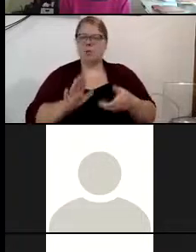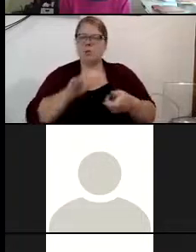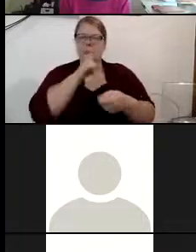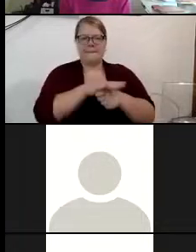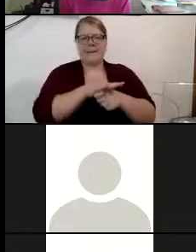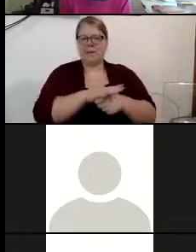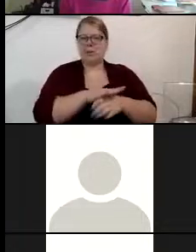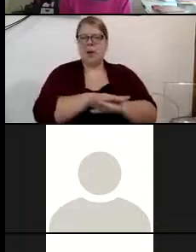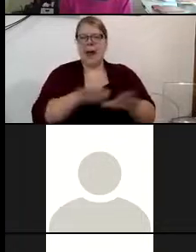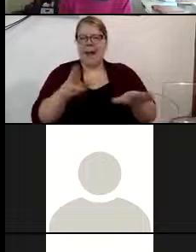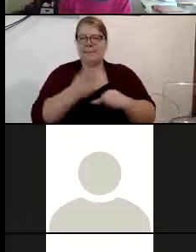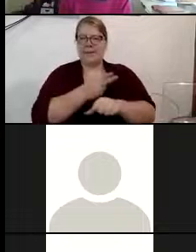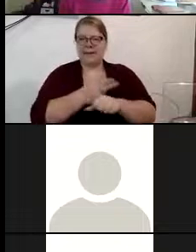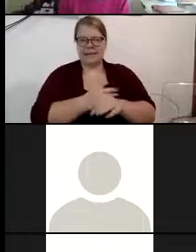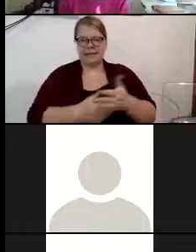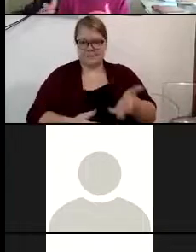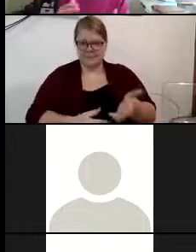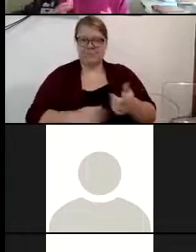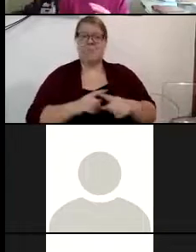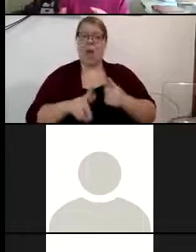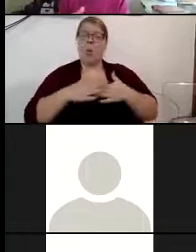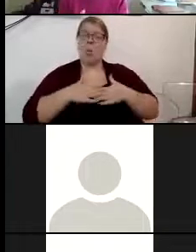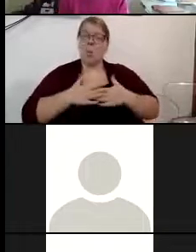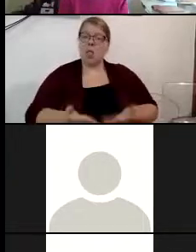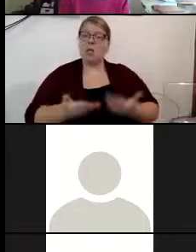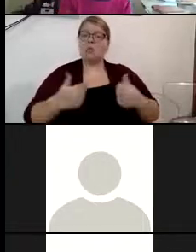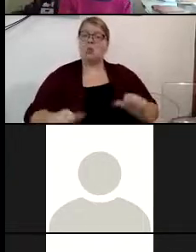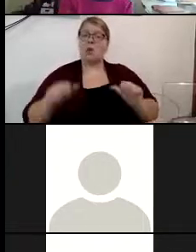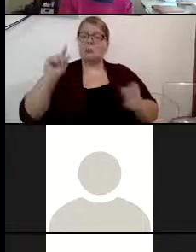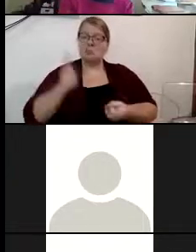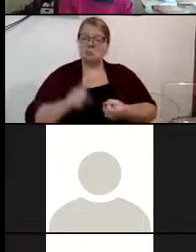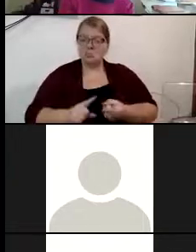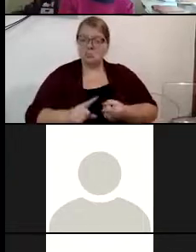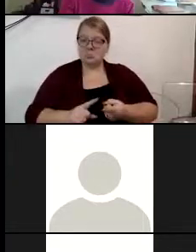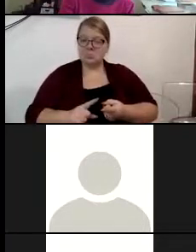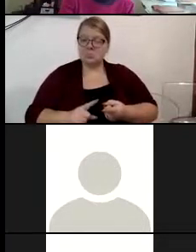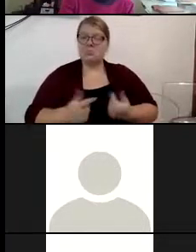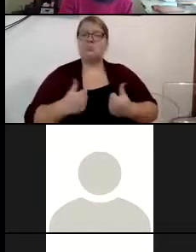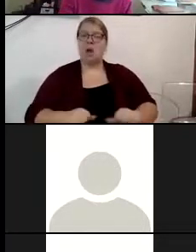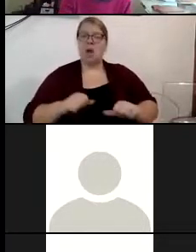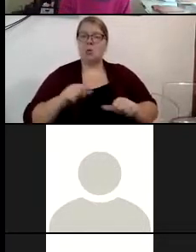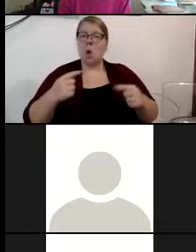abstinence. But he's willing to try to cut it back and reduce the harm.